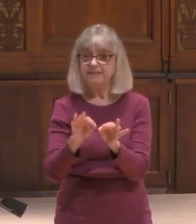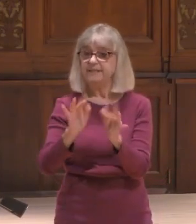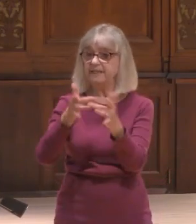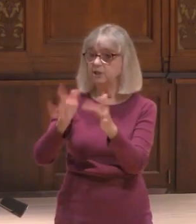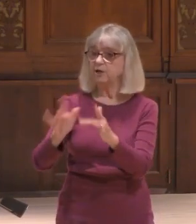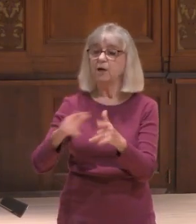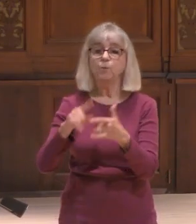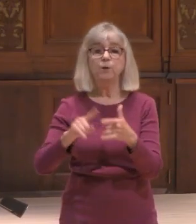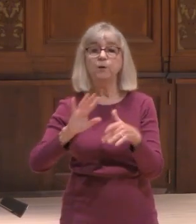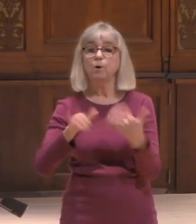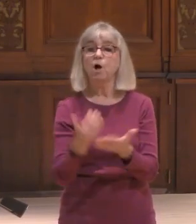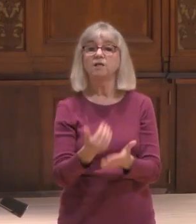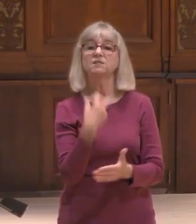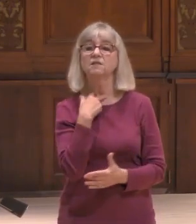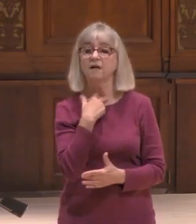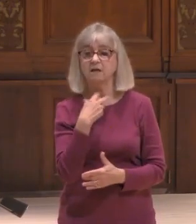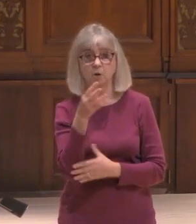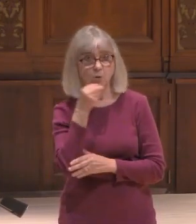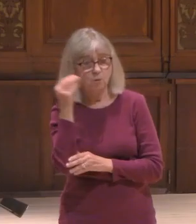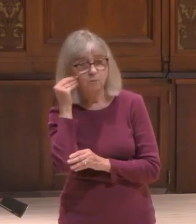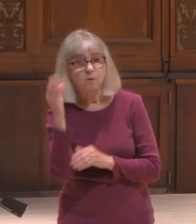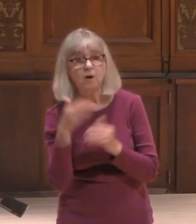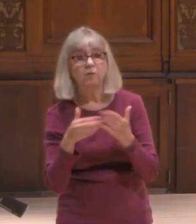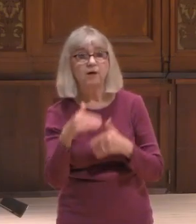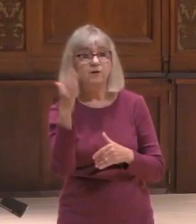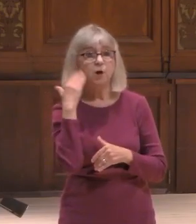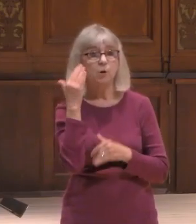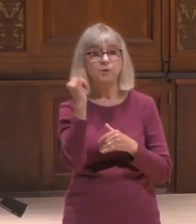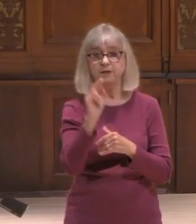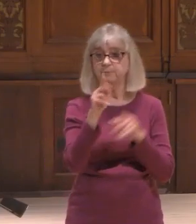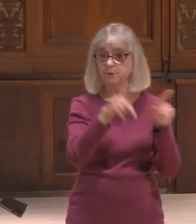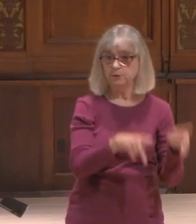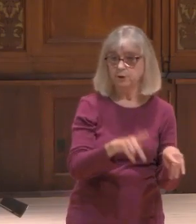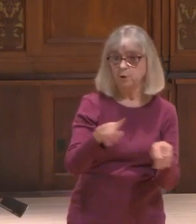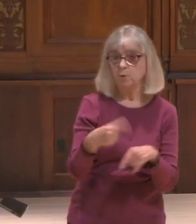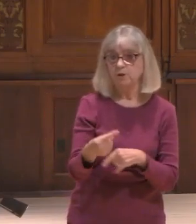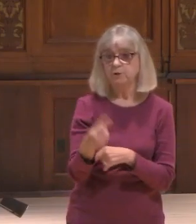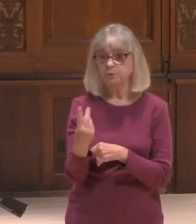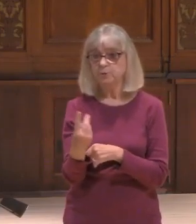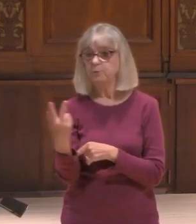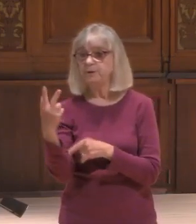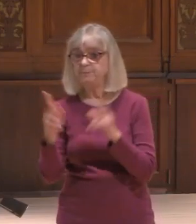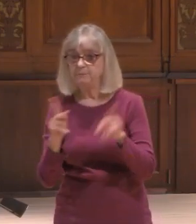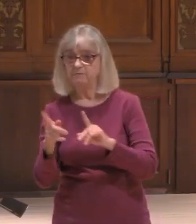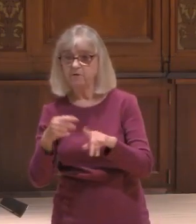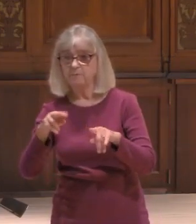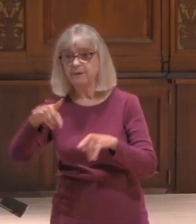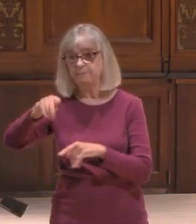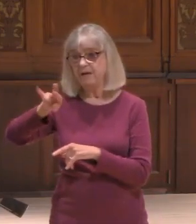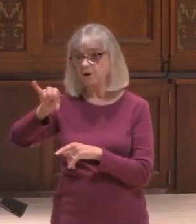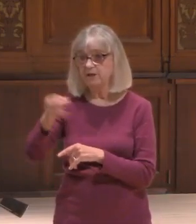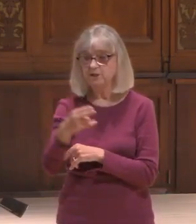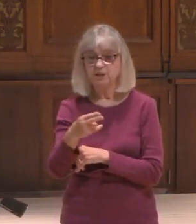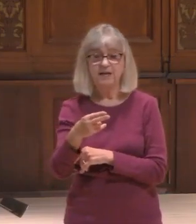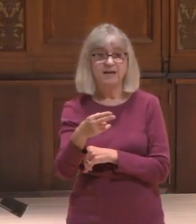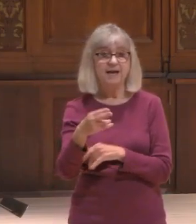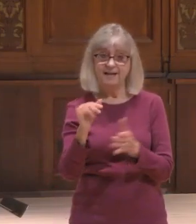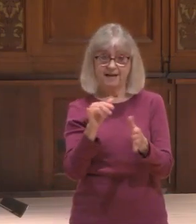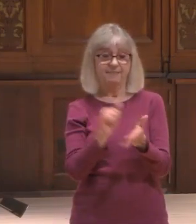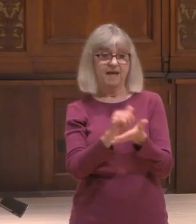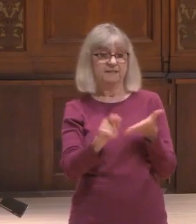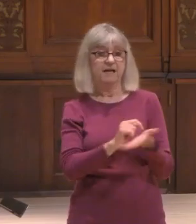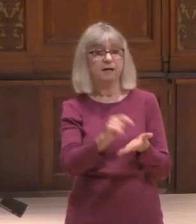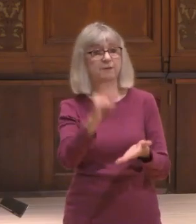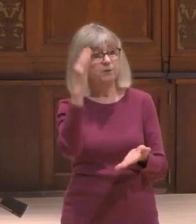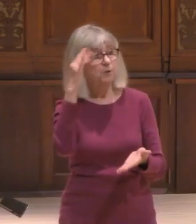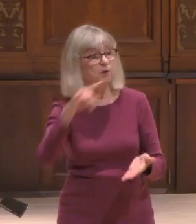home. Although I know in person only two or three persons related to the parish, and at the time I knew only one. Thank